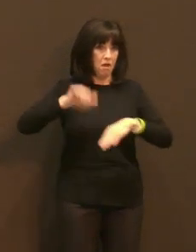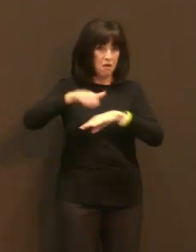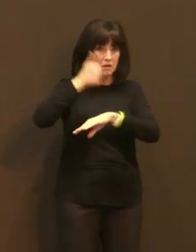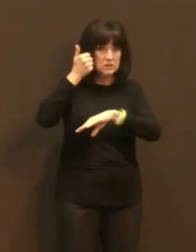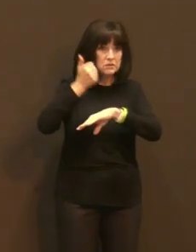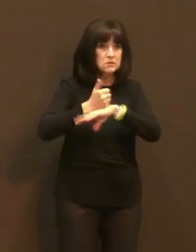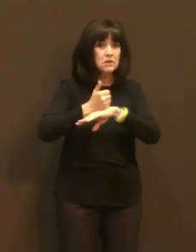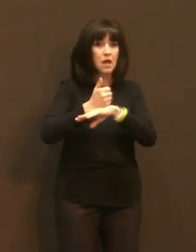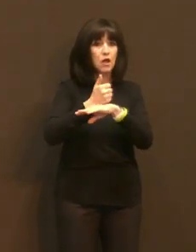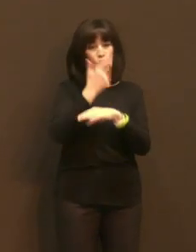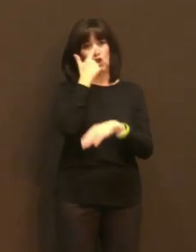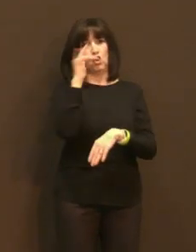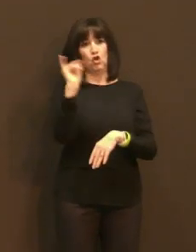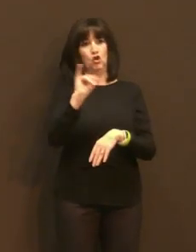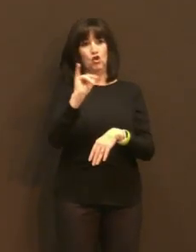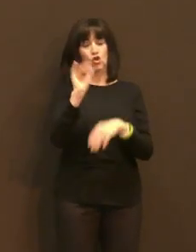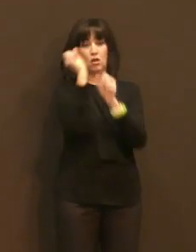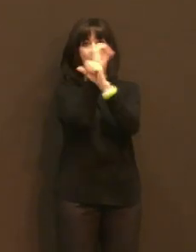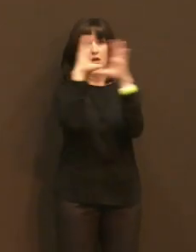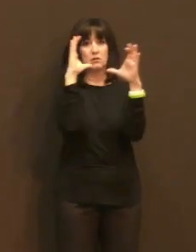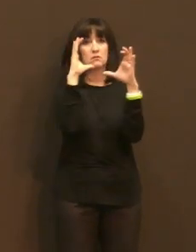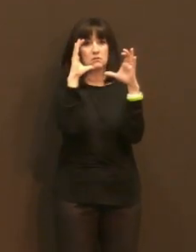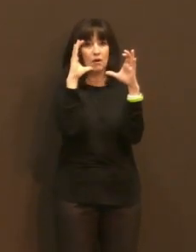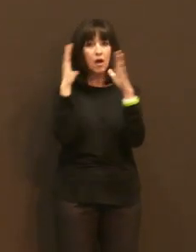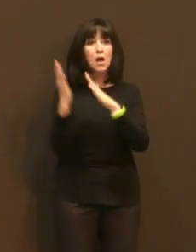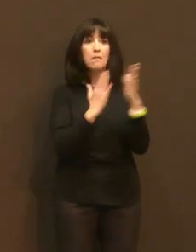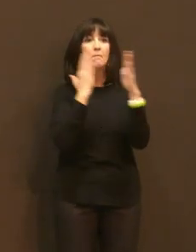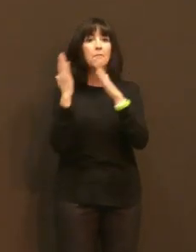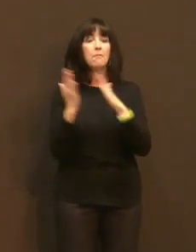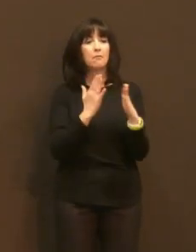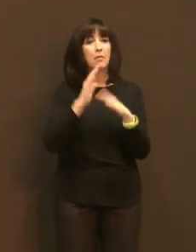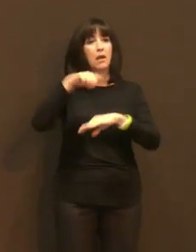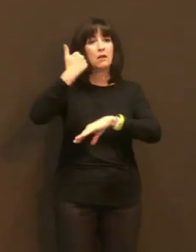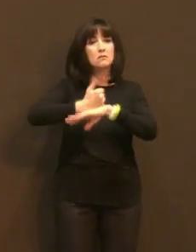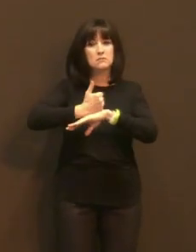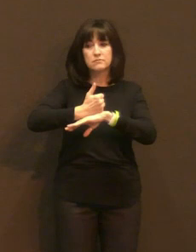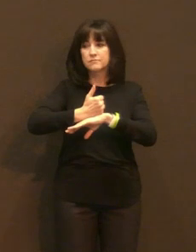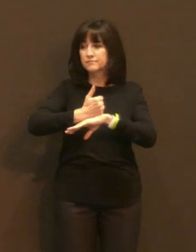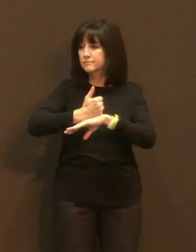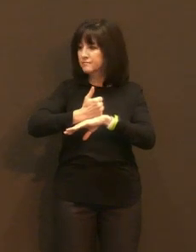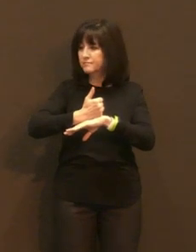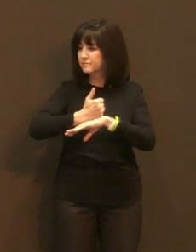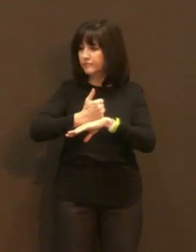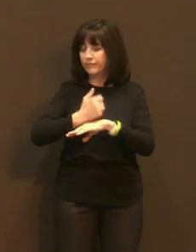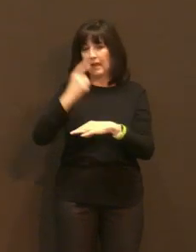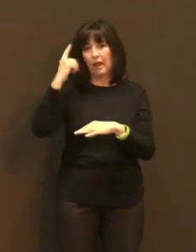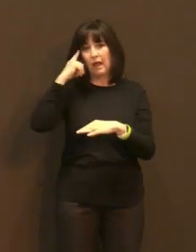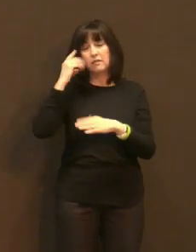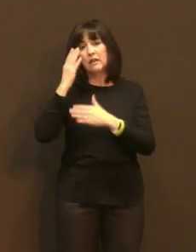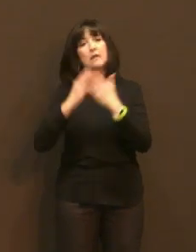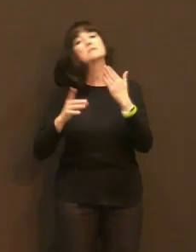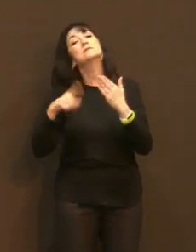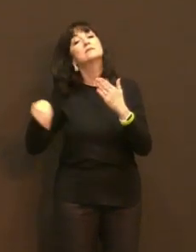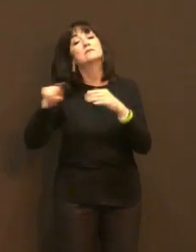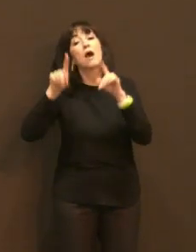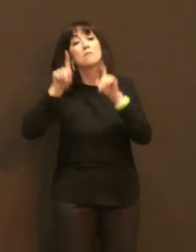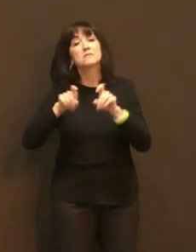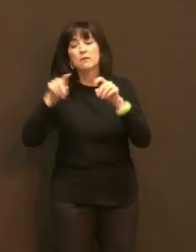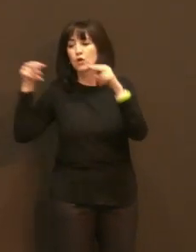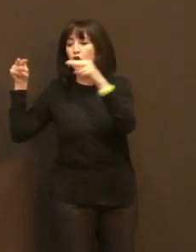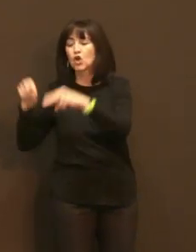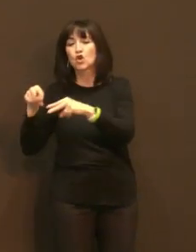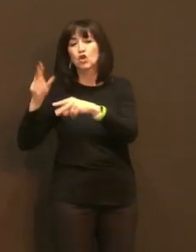I think, on the testing program that was developed for the AIDS epidemic, I think. And so, again, this